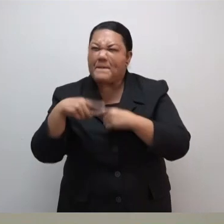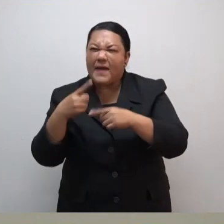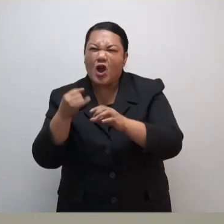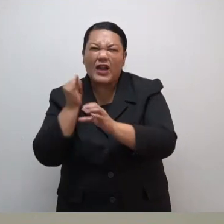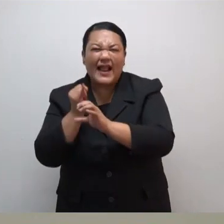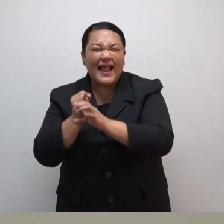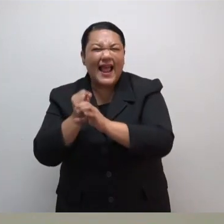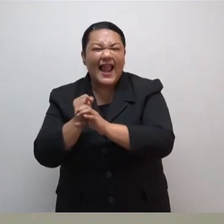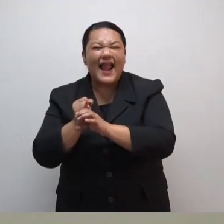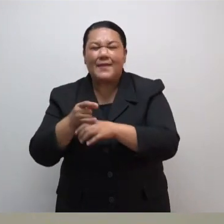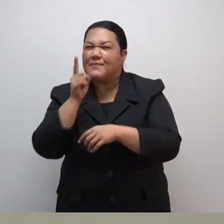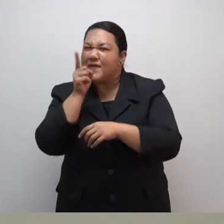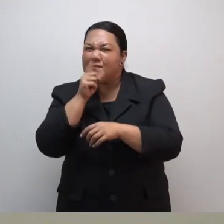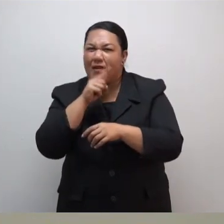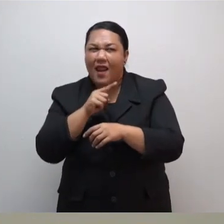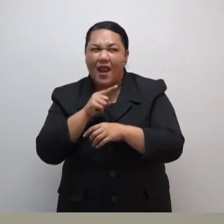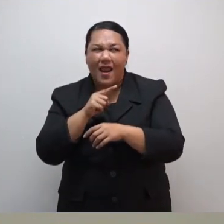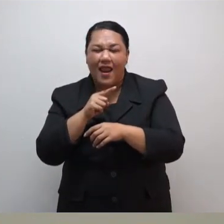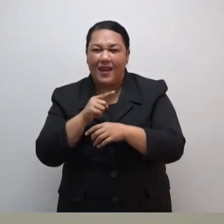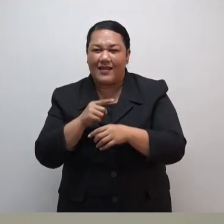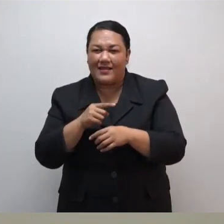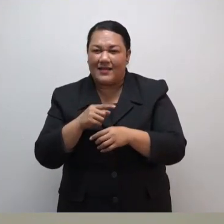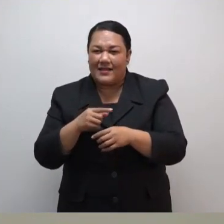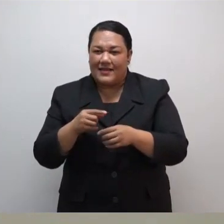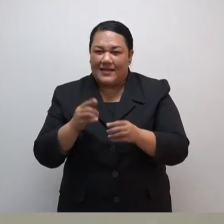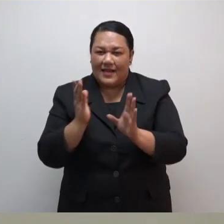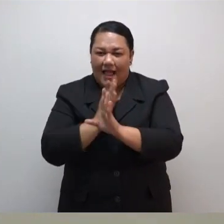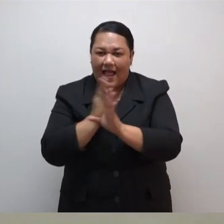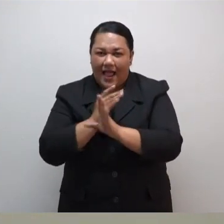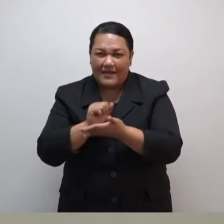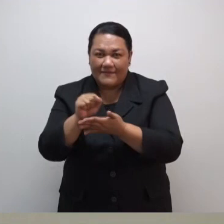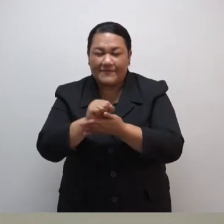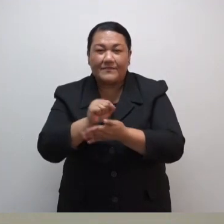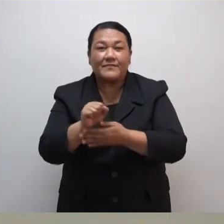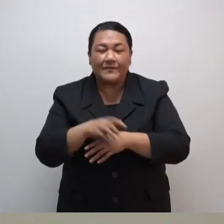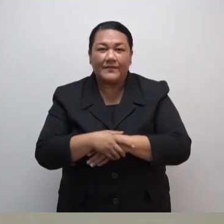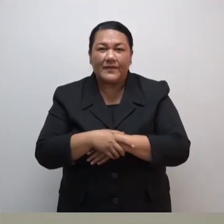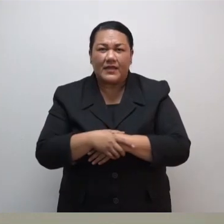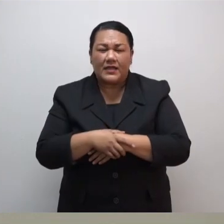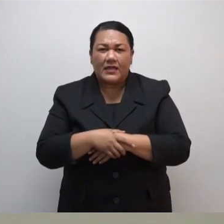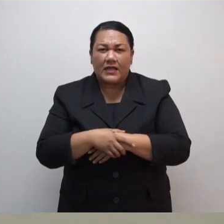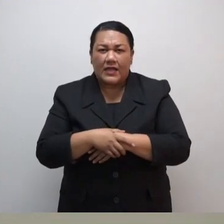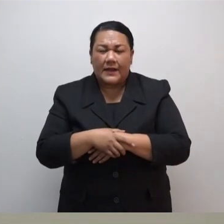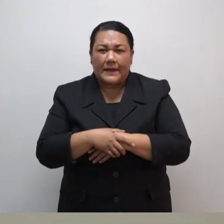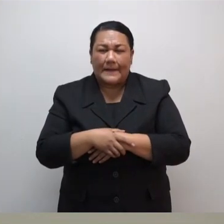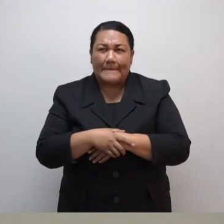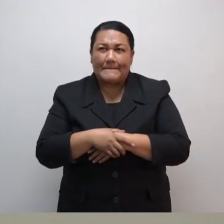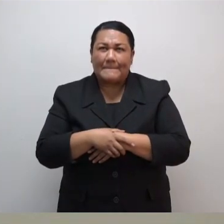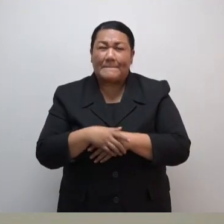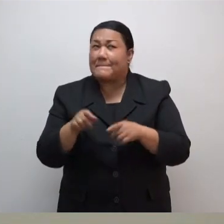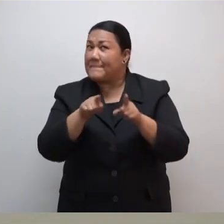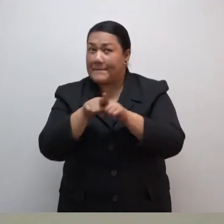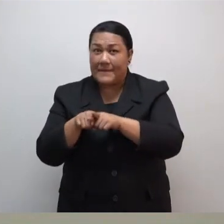smuggling, when you have these kind of rollouts, the 360. So effectively what this means is